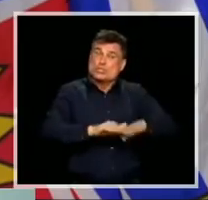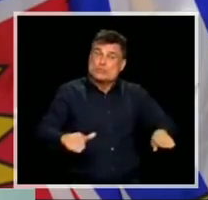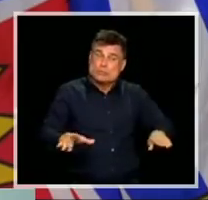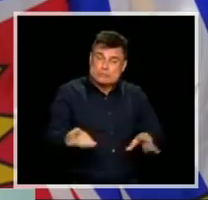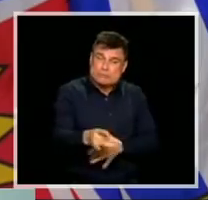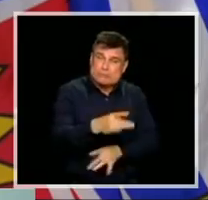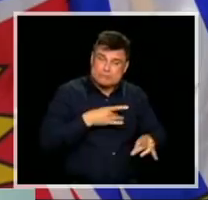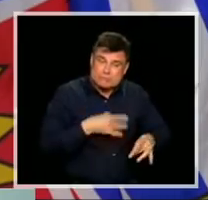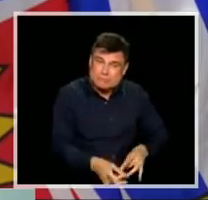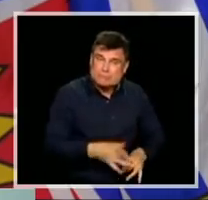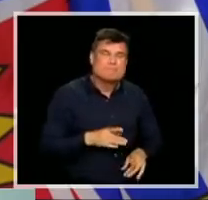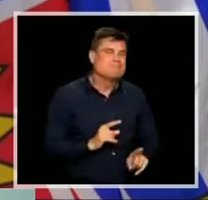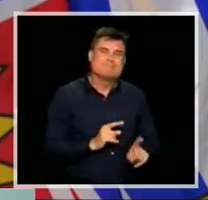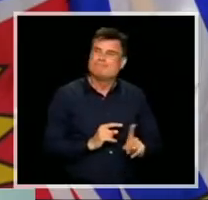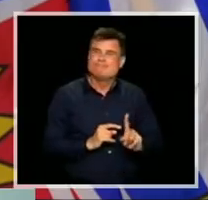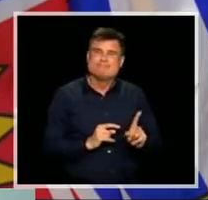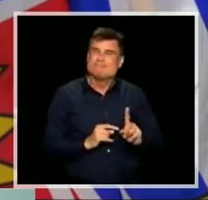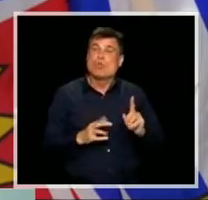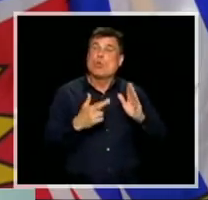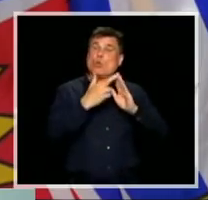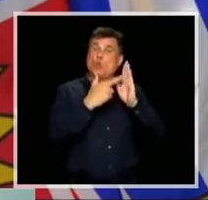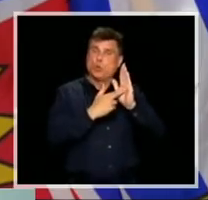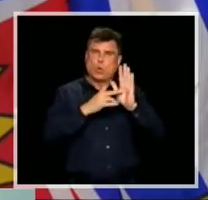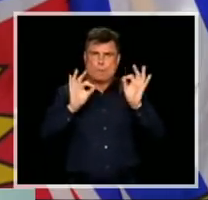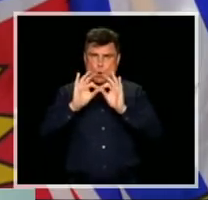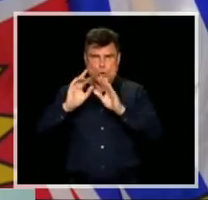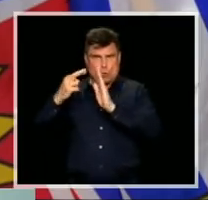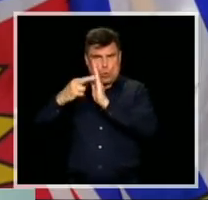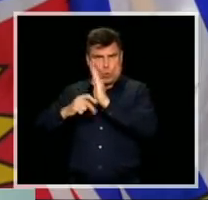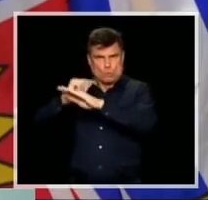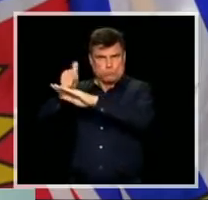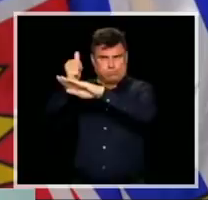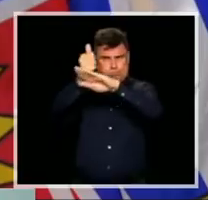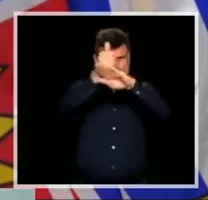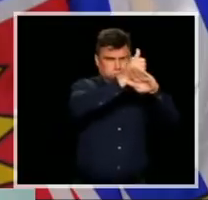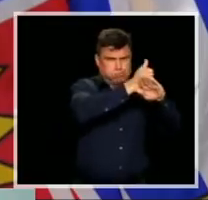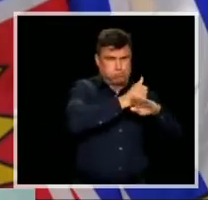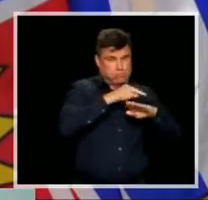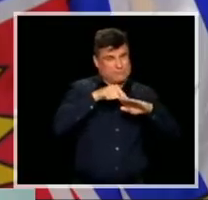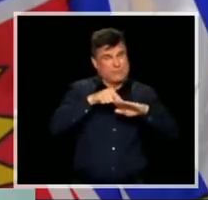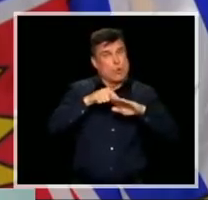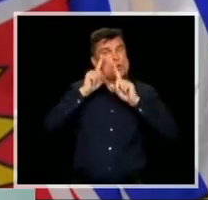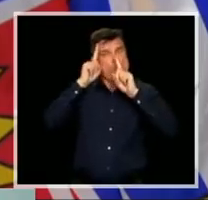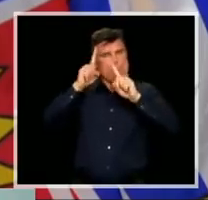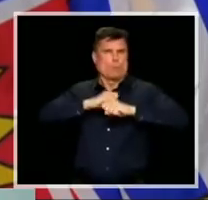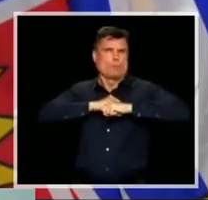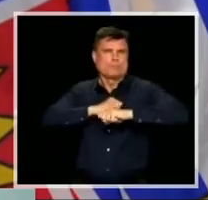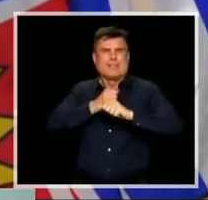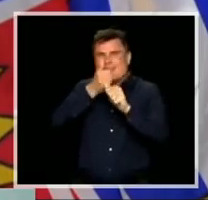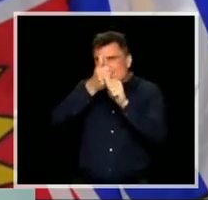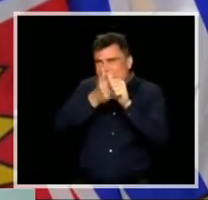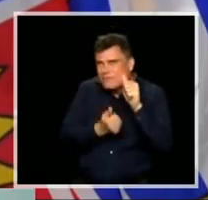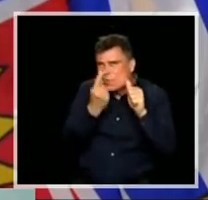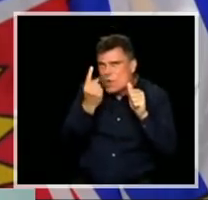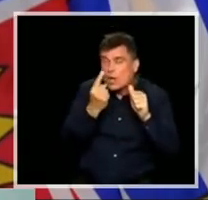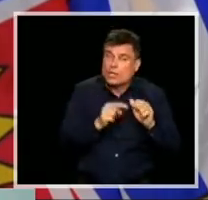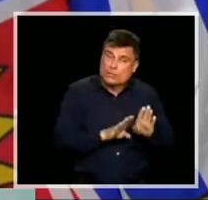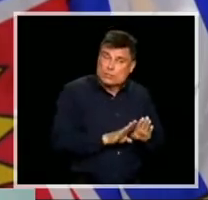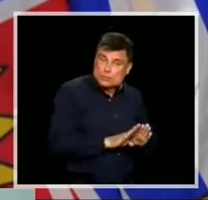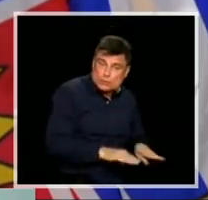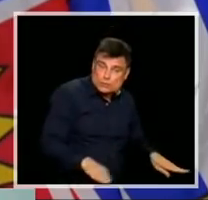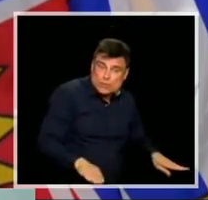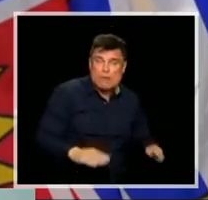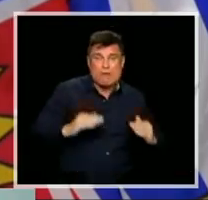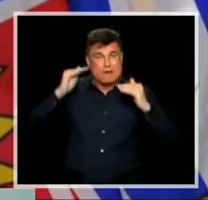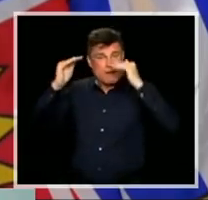have cancer or uncontrolled diabetes. So it's not everybody that is at more risk of having severe